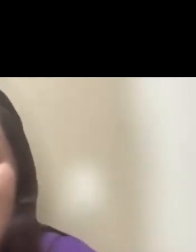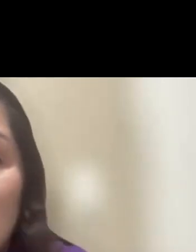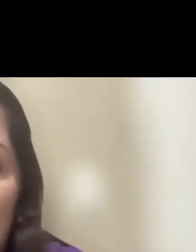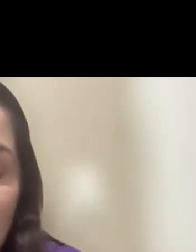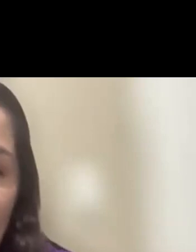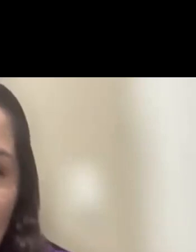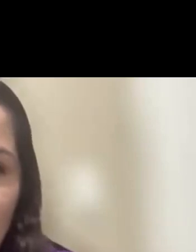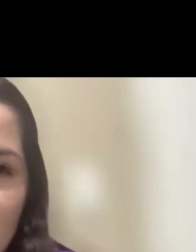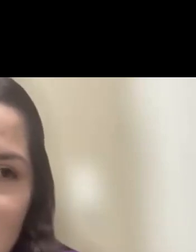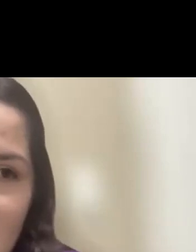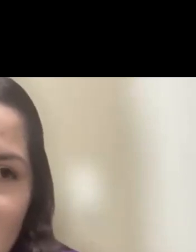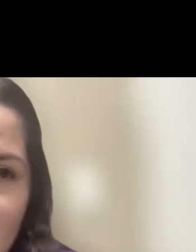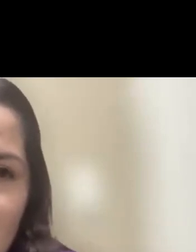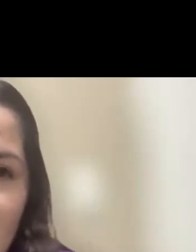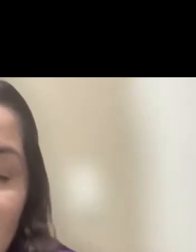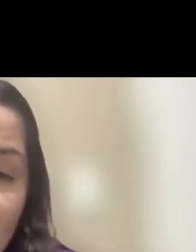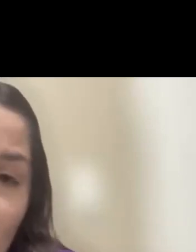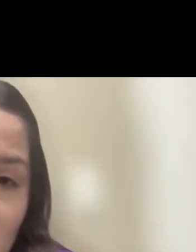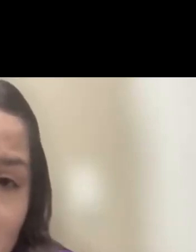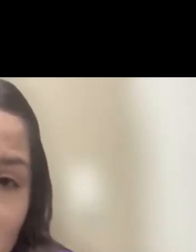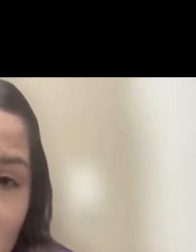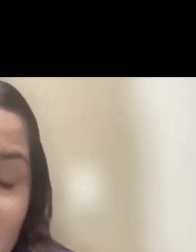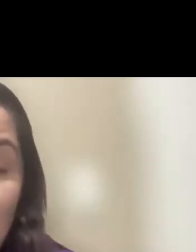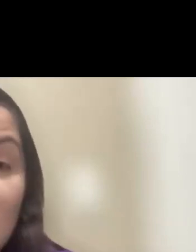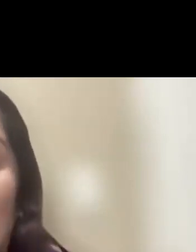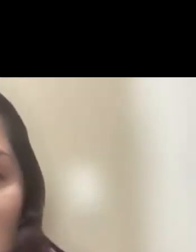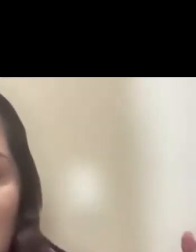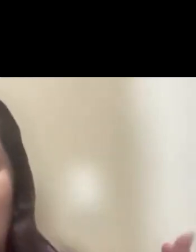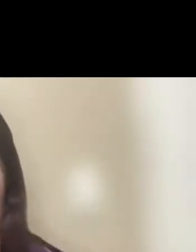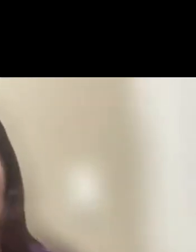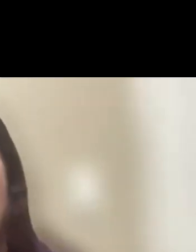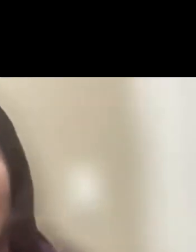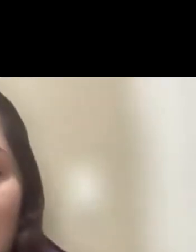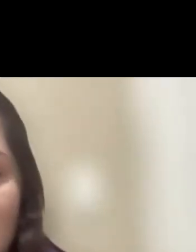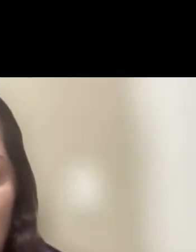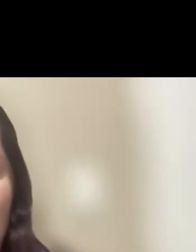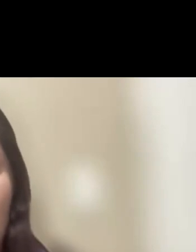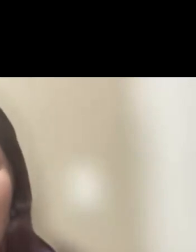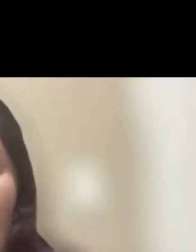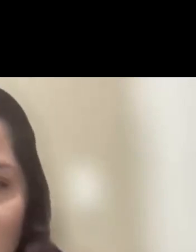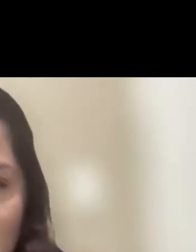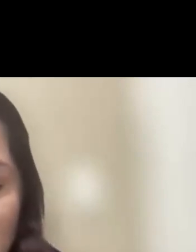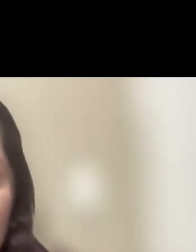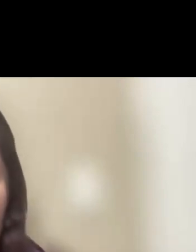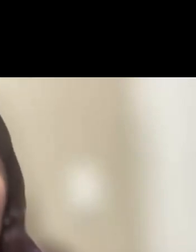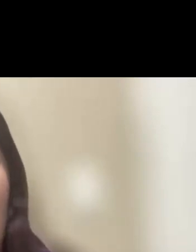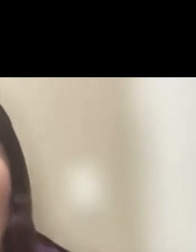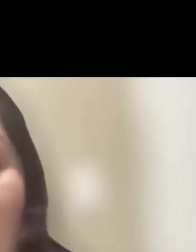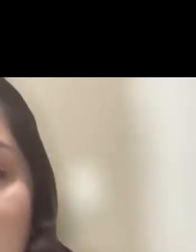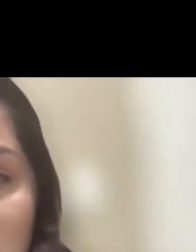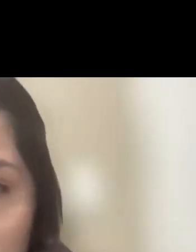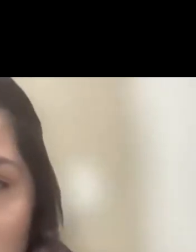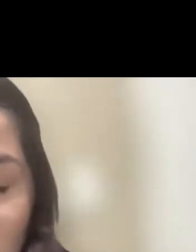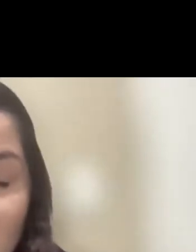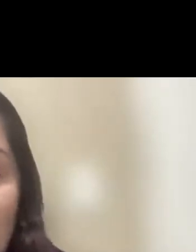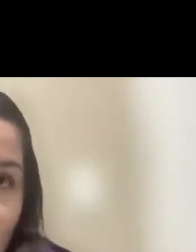just desperately trying to get answers. And they informed us it sounded great, like that we would get a nurse, they would answer all our questions, they would offer